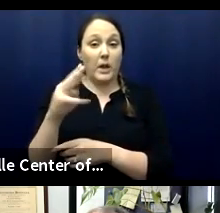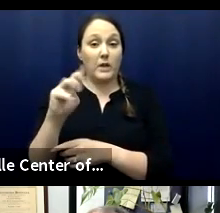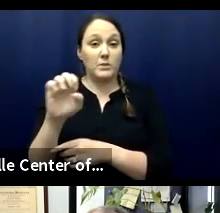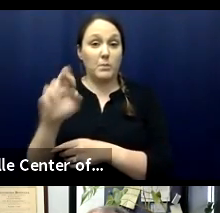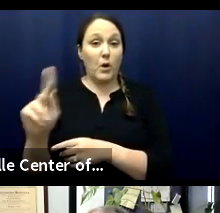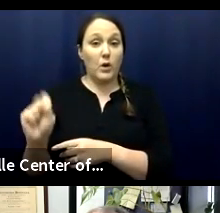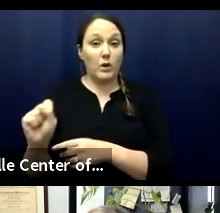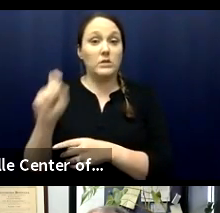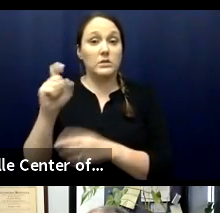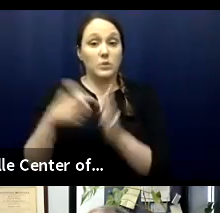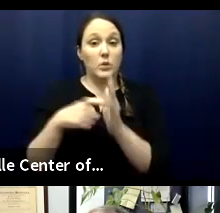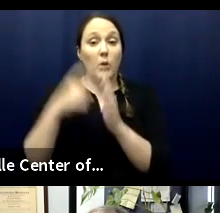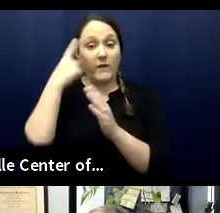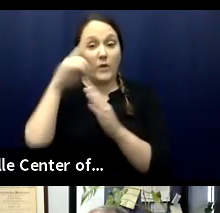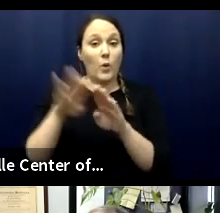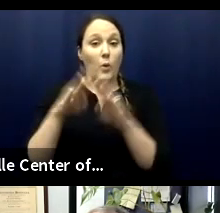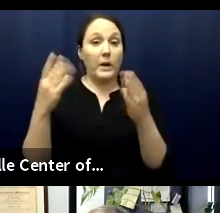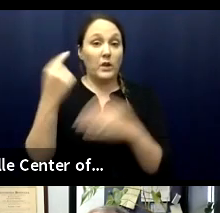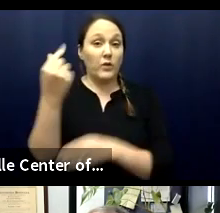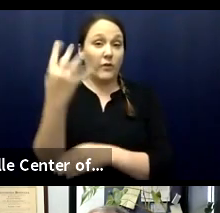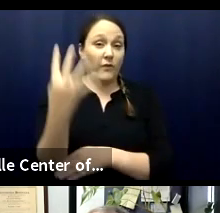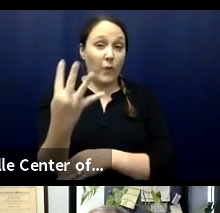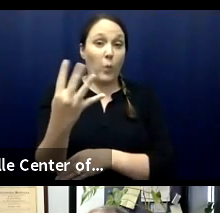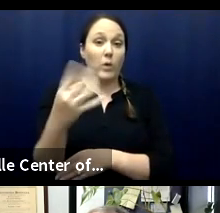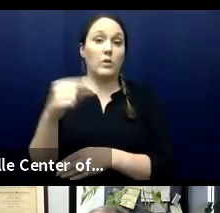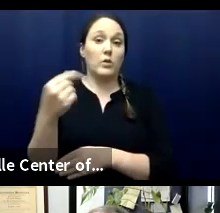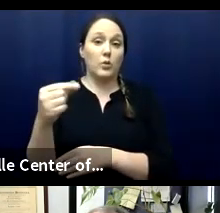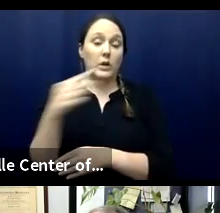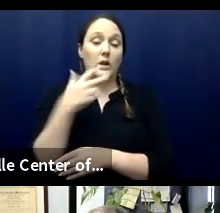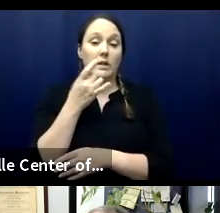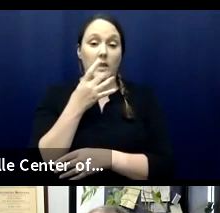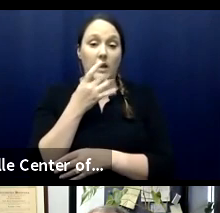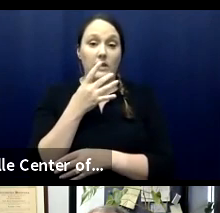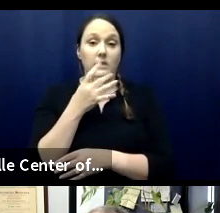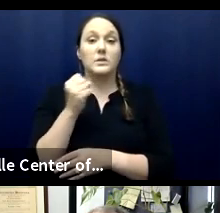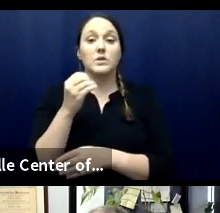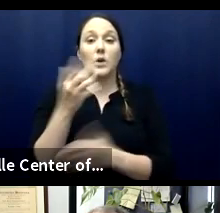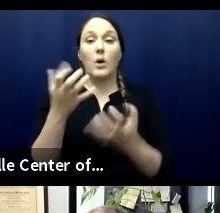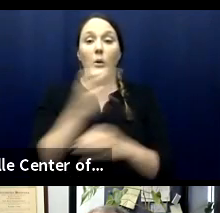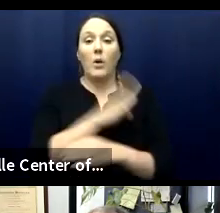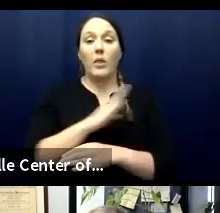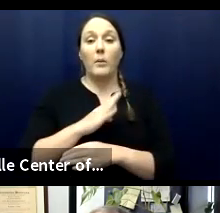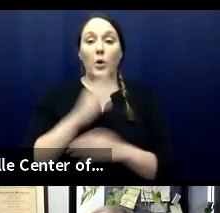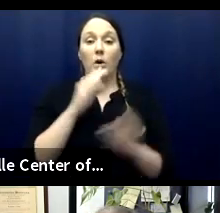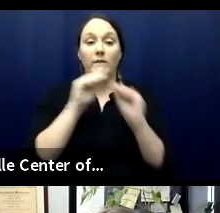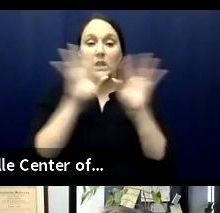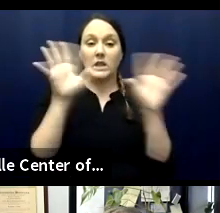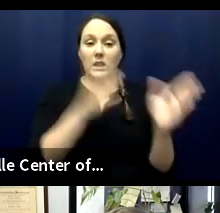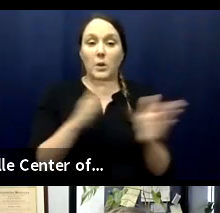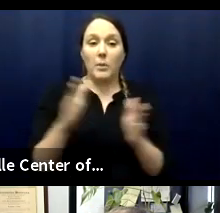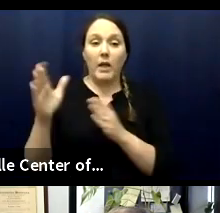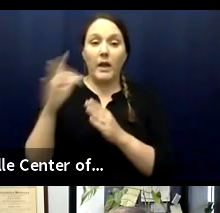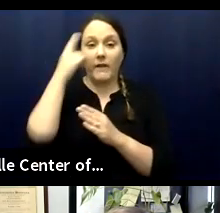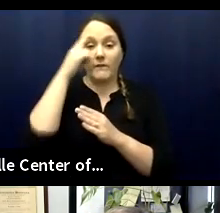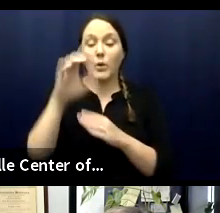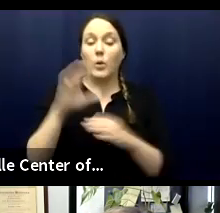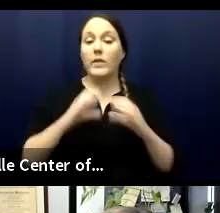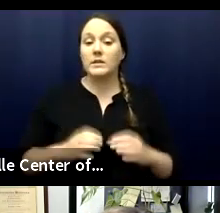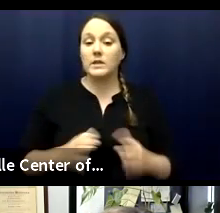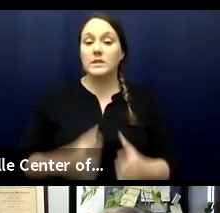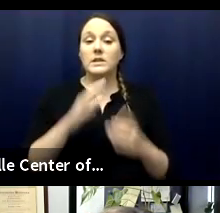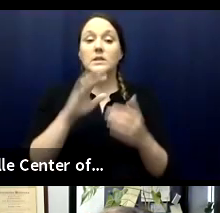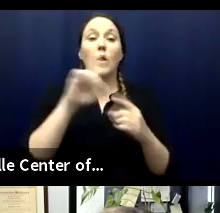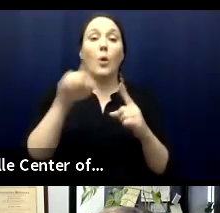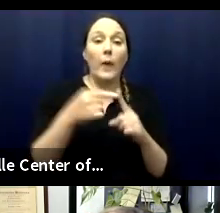reopening, 4 are green lights. I ask that the board lay out a clear plan to Knox County citizens as to when and how the mask mandate